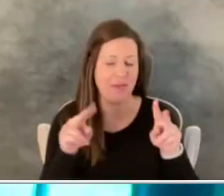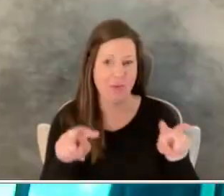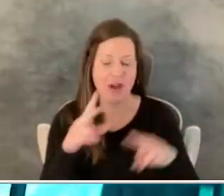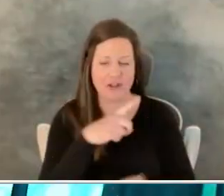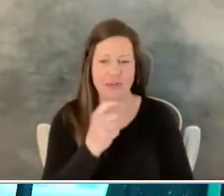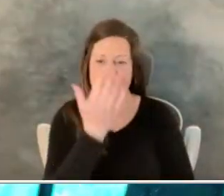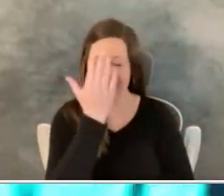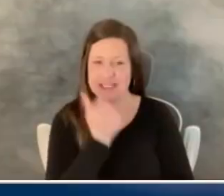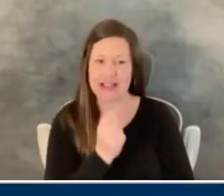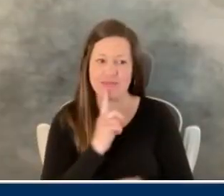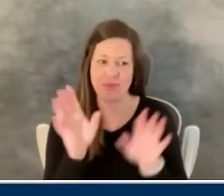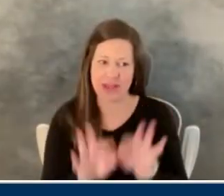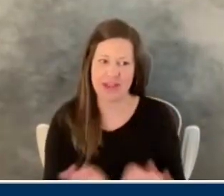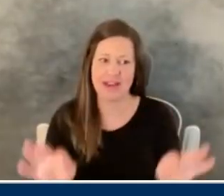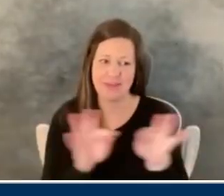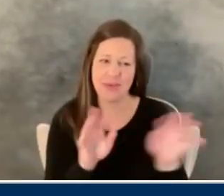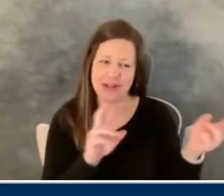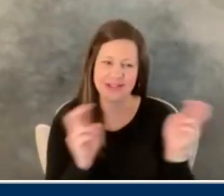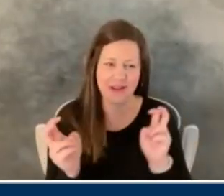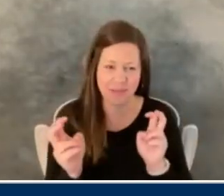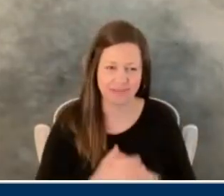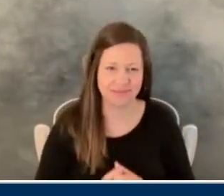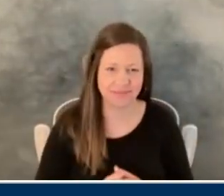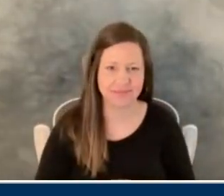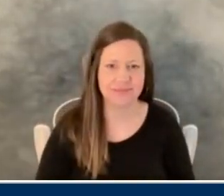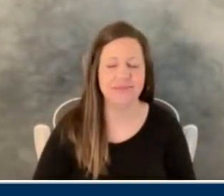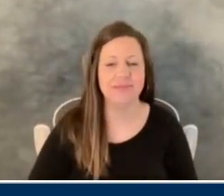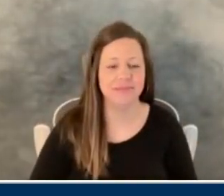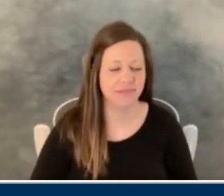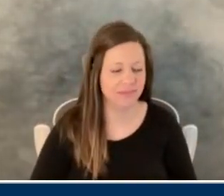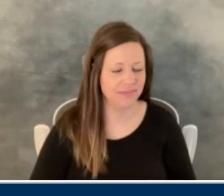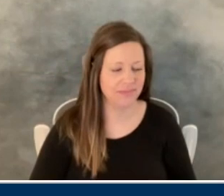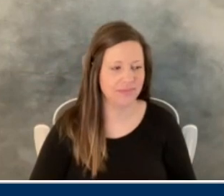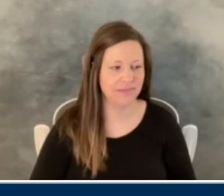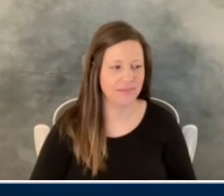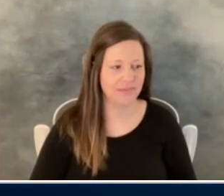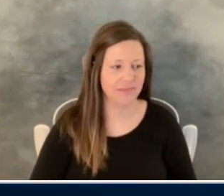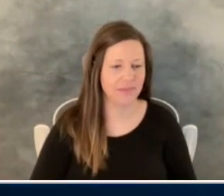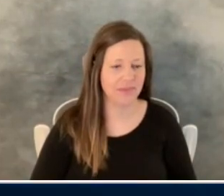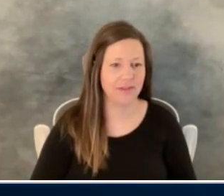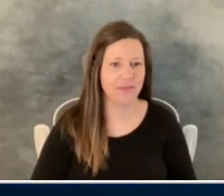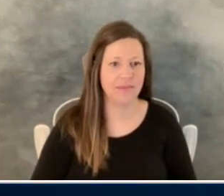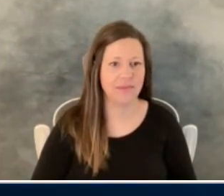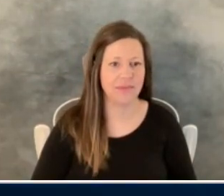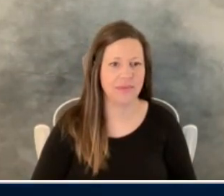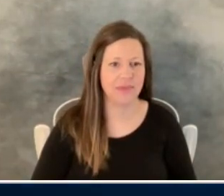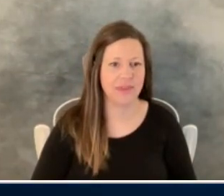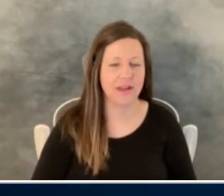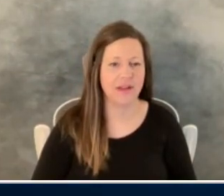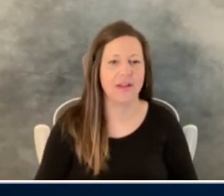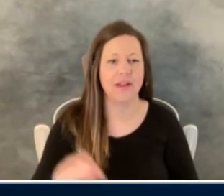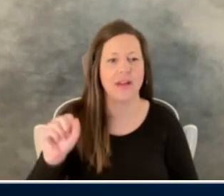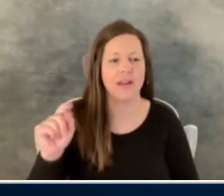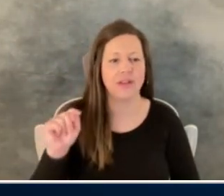such an important topic. So let's get right into this. Stu, who is just waking up, wants to know,